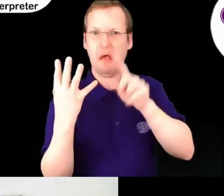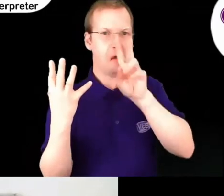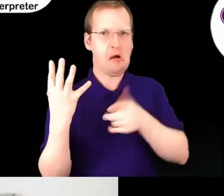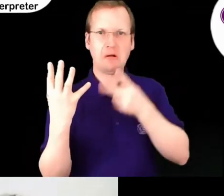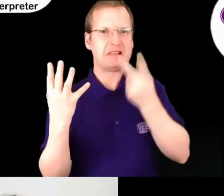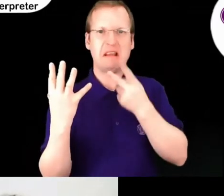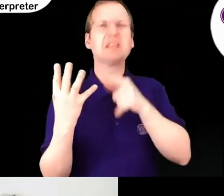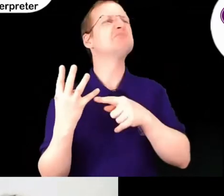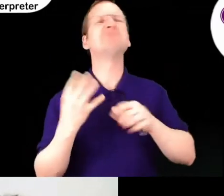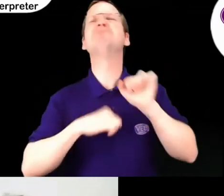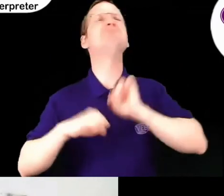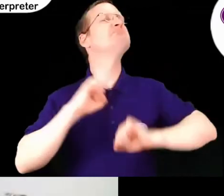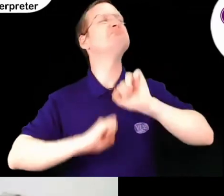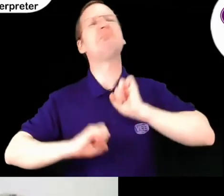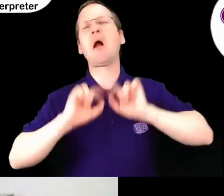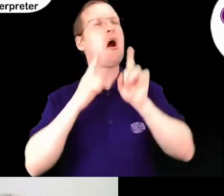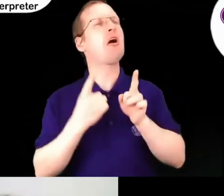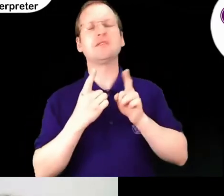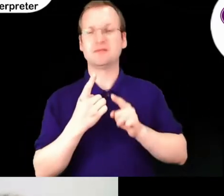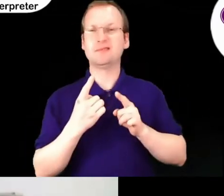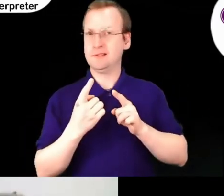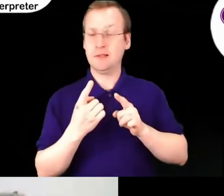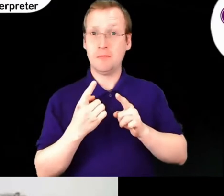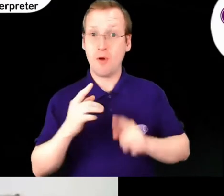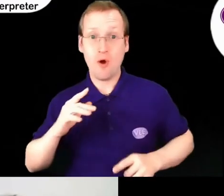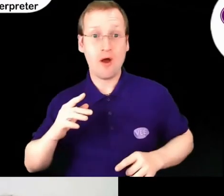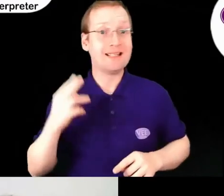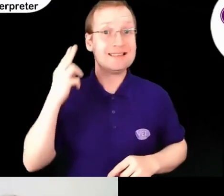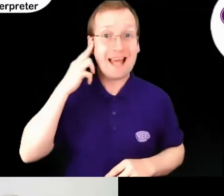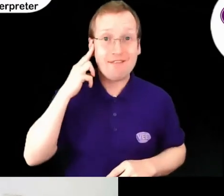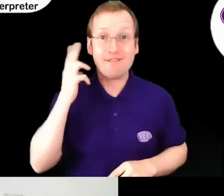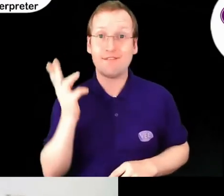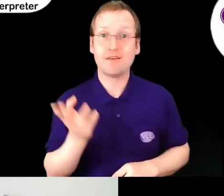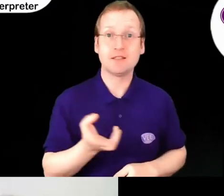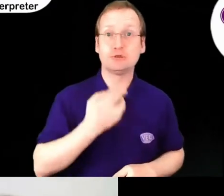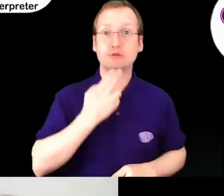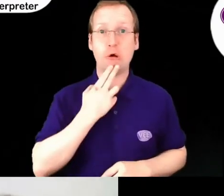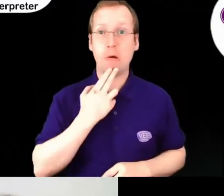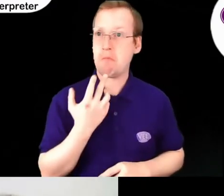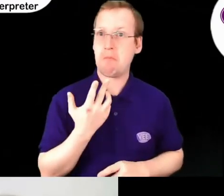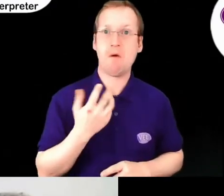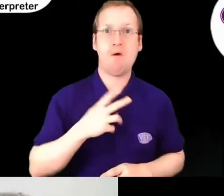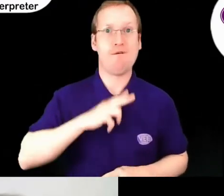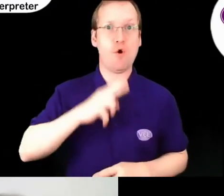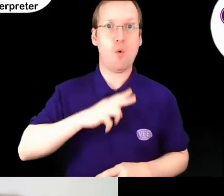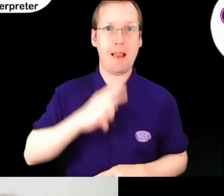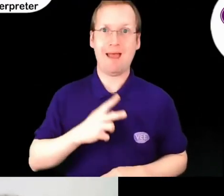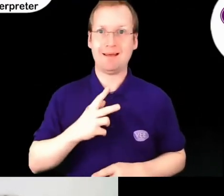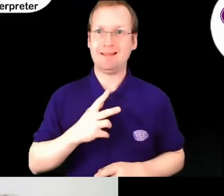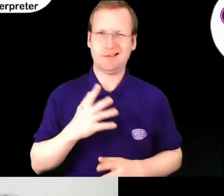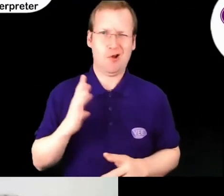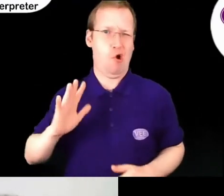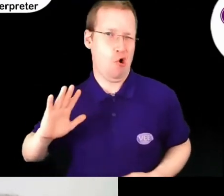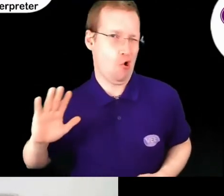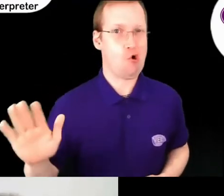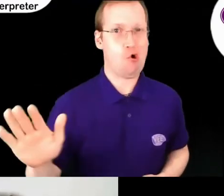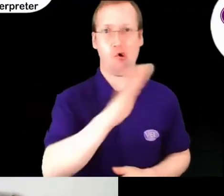that all God's people, people who are deaf and dumb, as well as people who can vocalize, all of God's people can